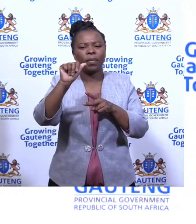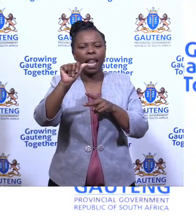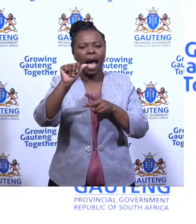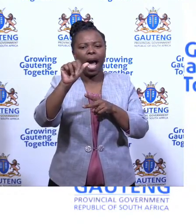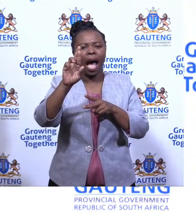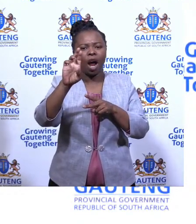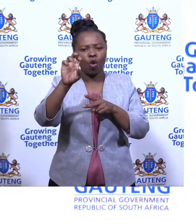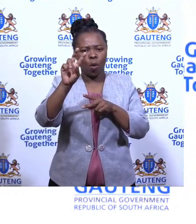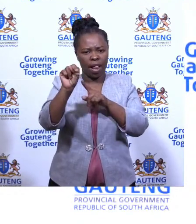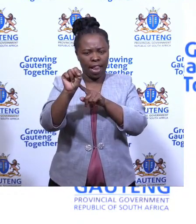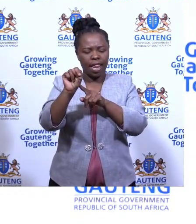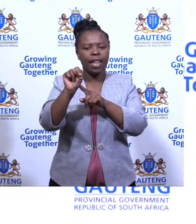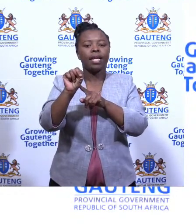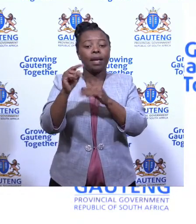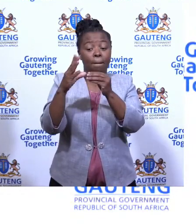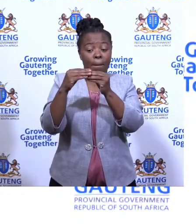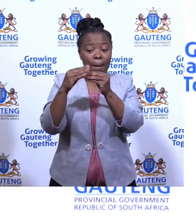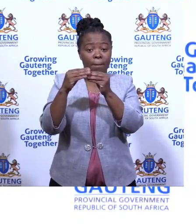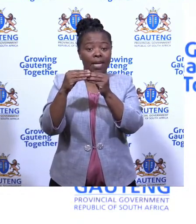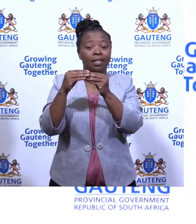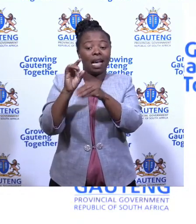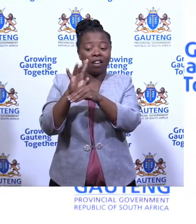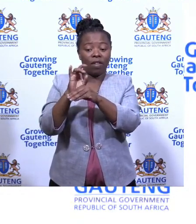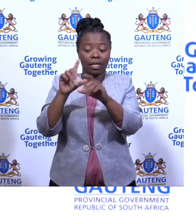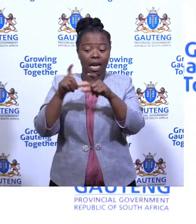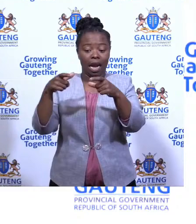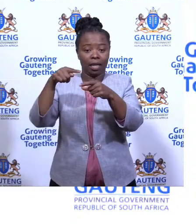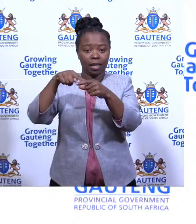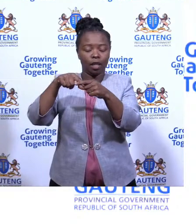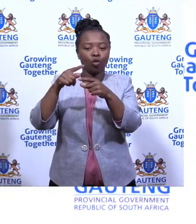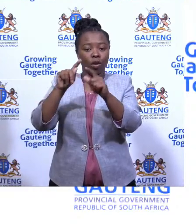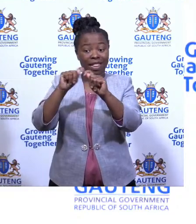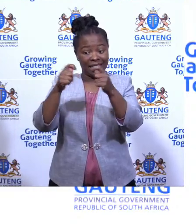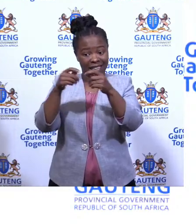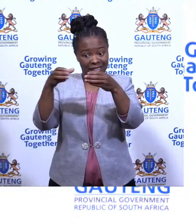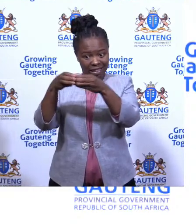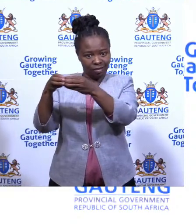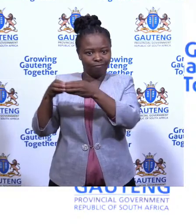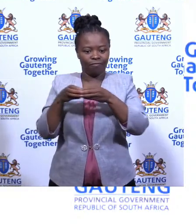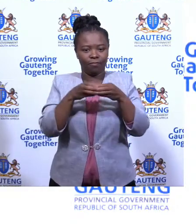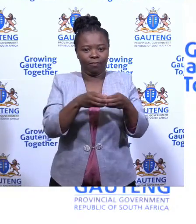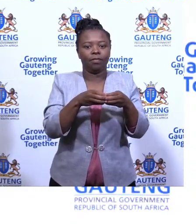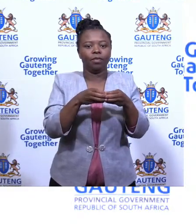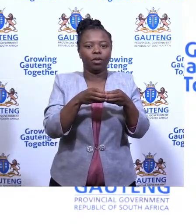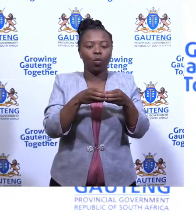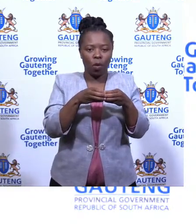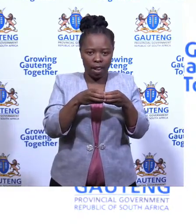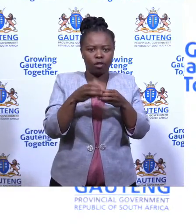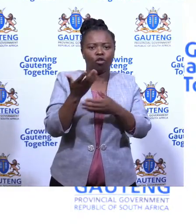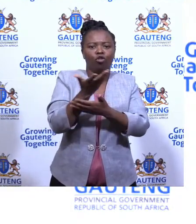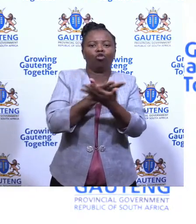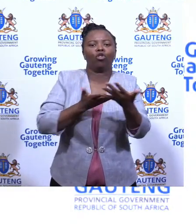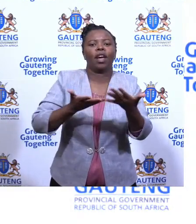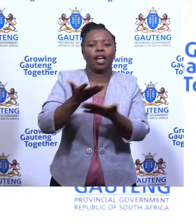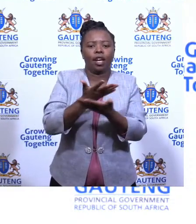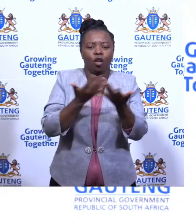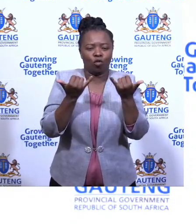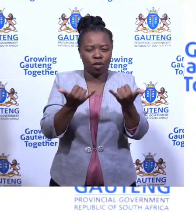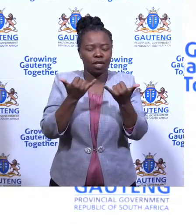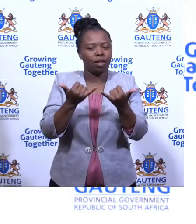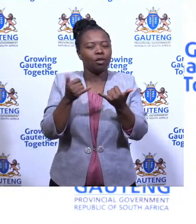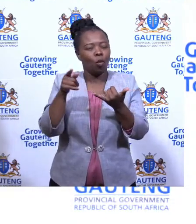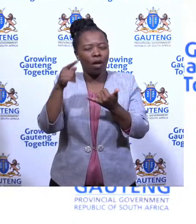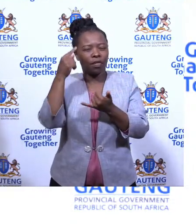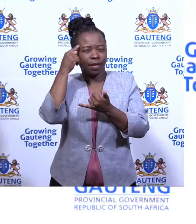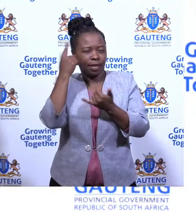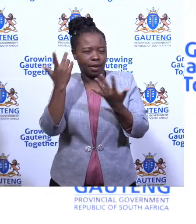the Advisory Council as well, but that's the clinical team that they are going to share with you today